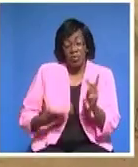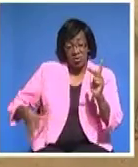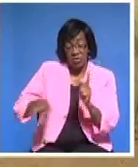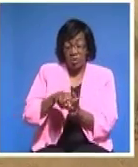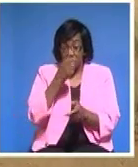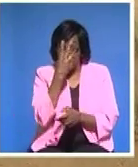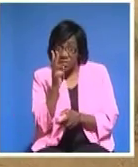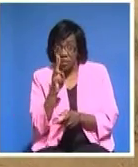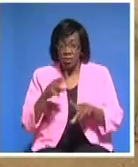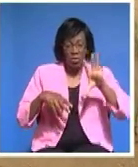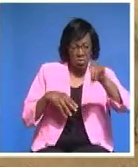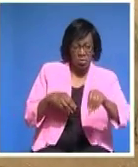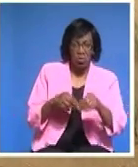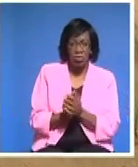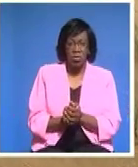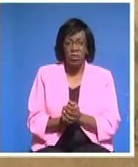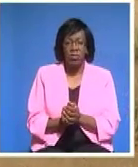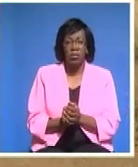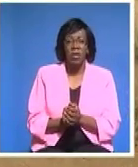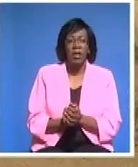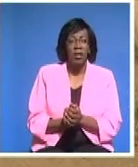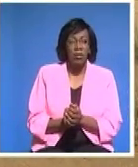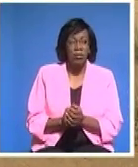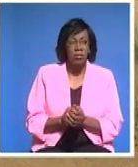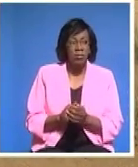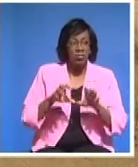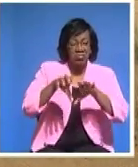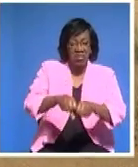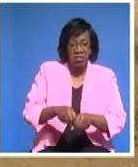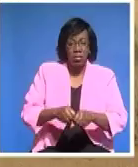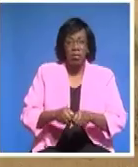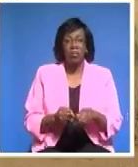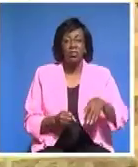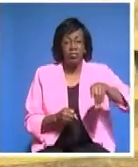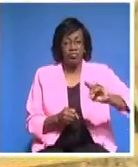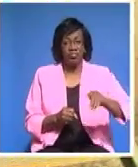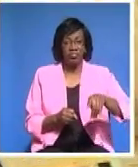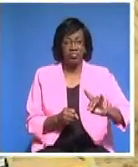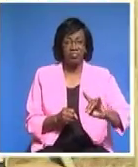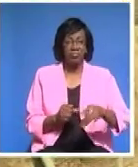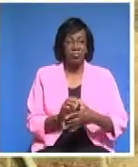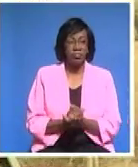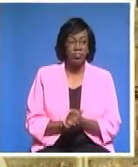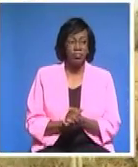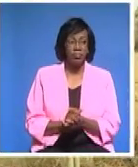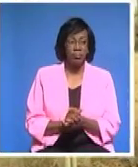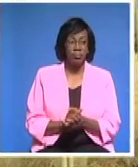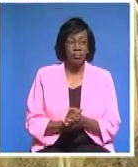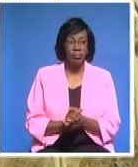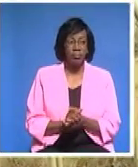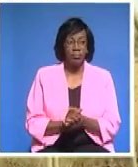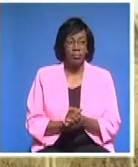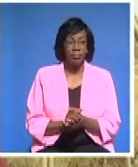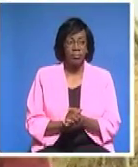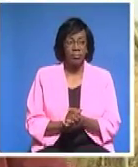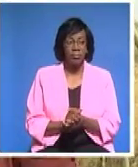threat to their animals. Dr. van Vieren says even though these efforts are commendable, there is still much